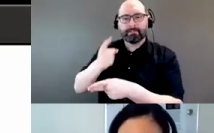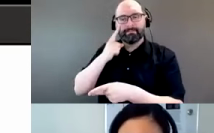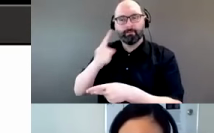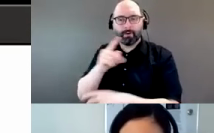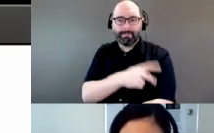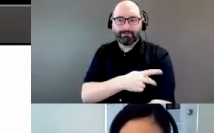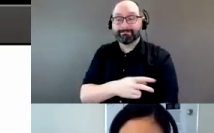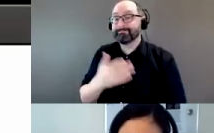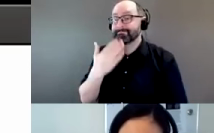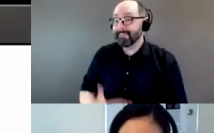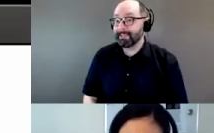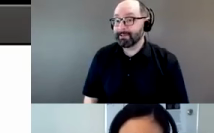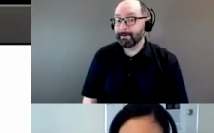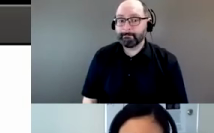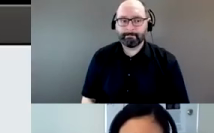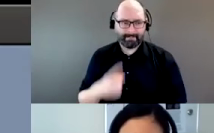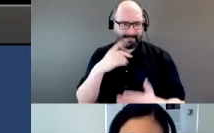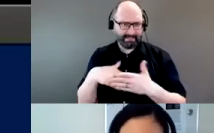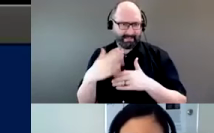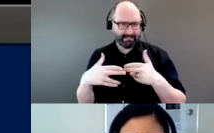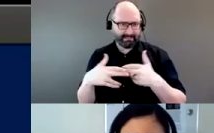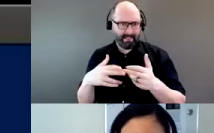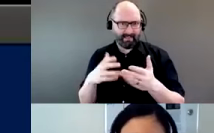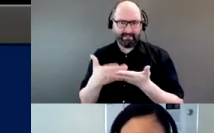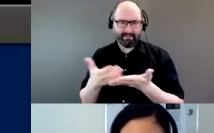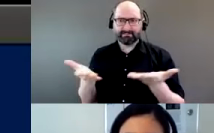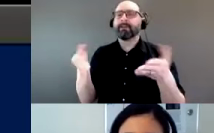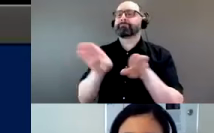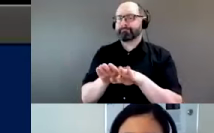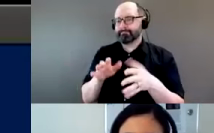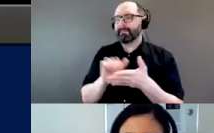Thank you. I think next slide, and I think that's my last one.